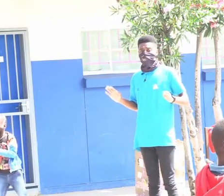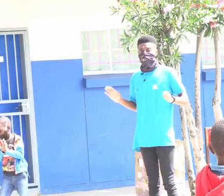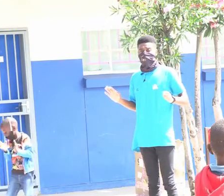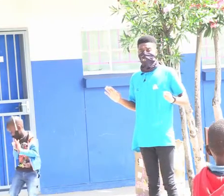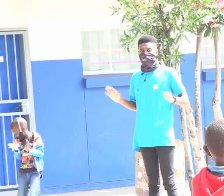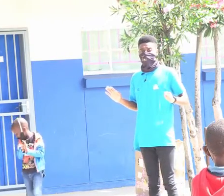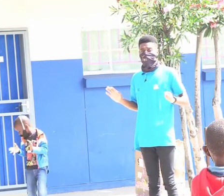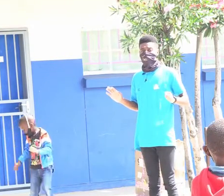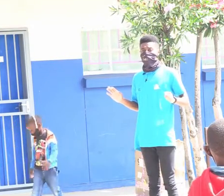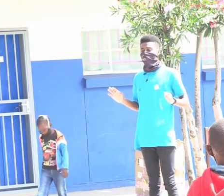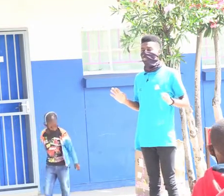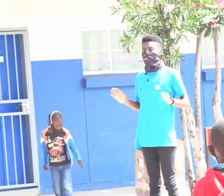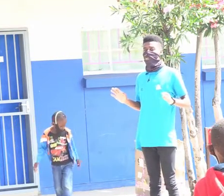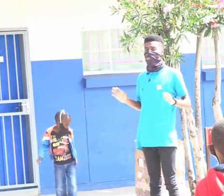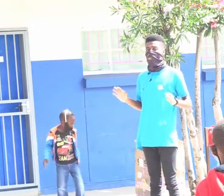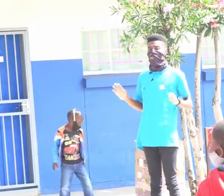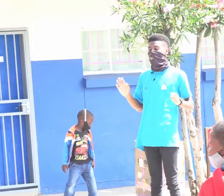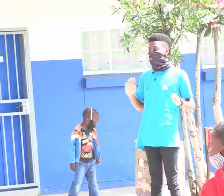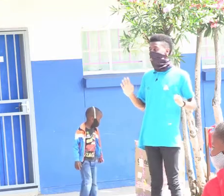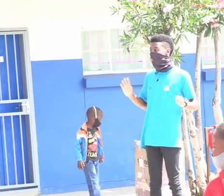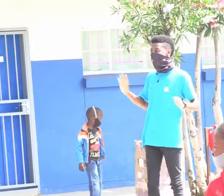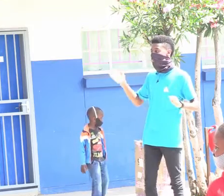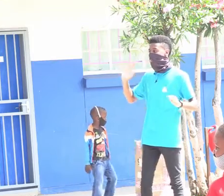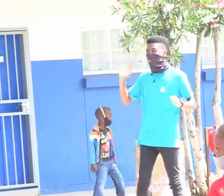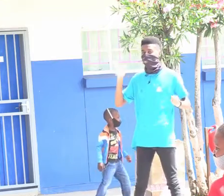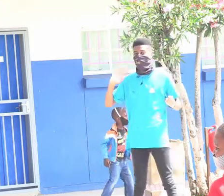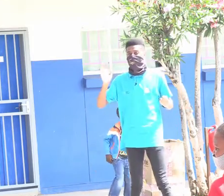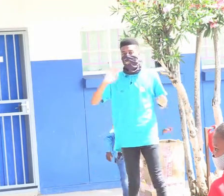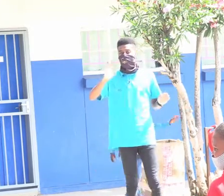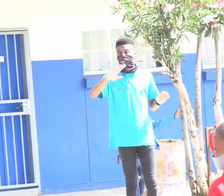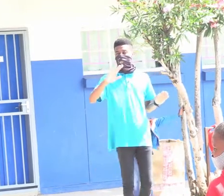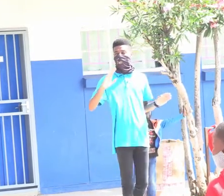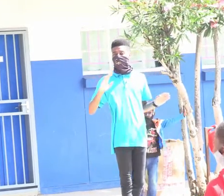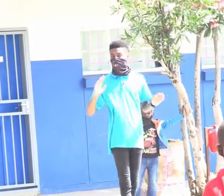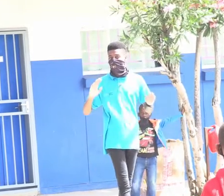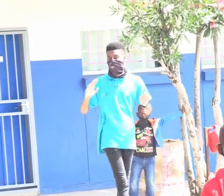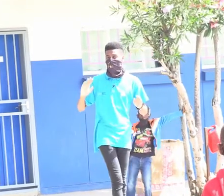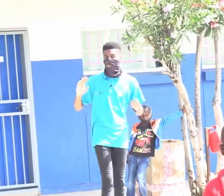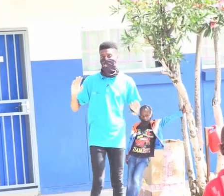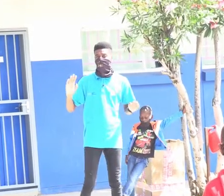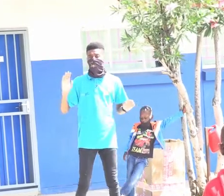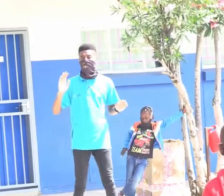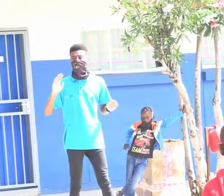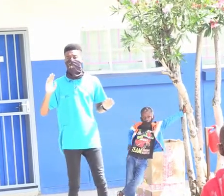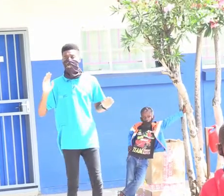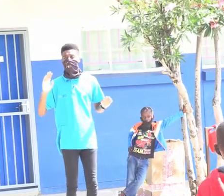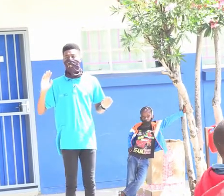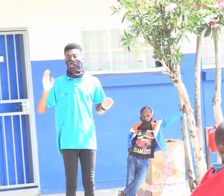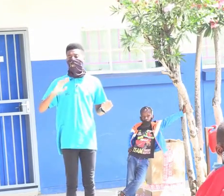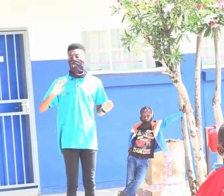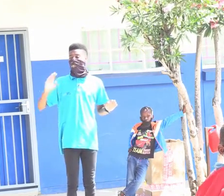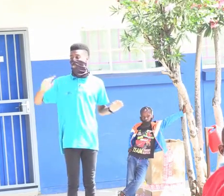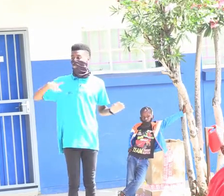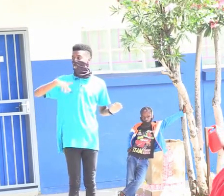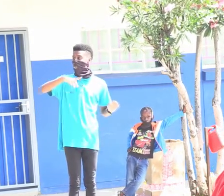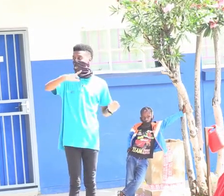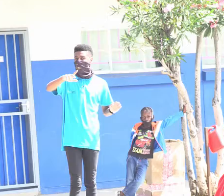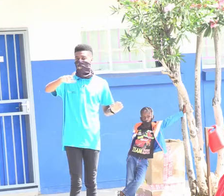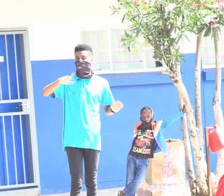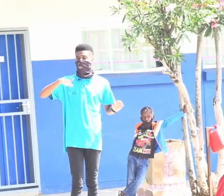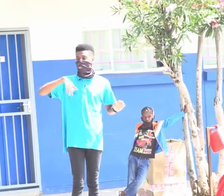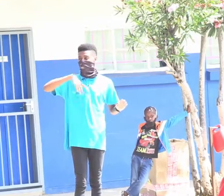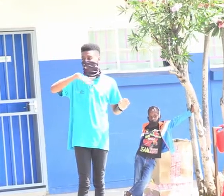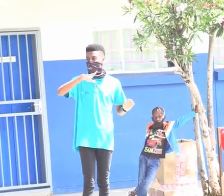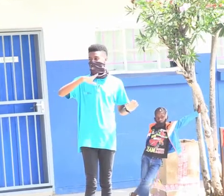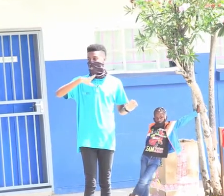Yay! So then, okay, now we're gonna say bye to the Enzo's gonna come with the camera. Okay, we're gonna go back